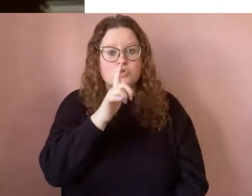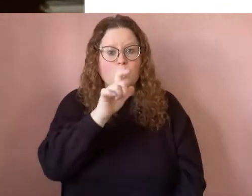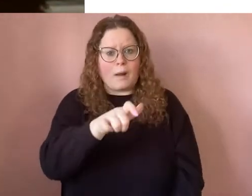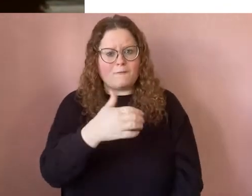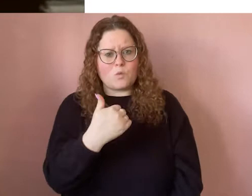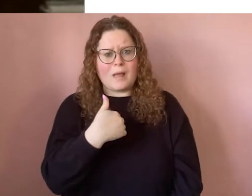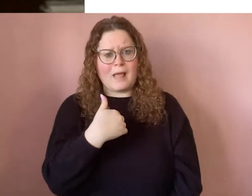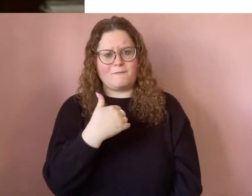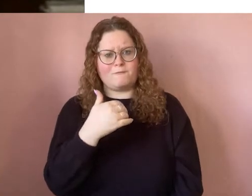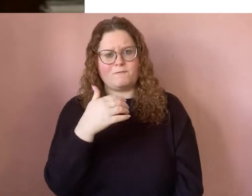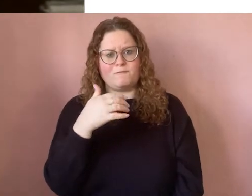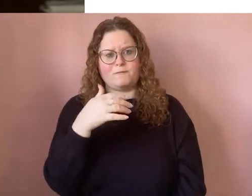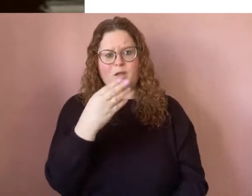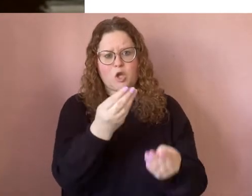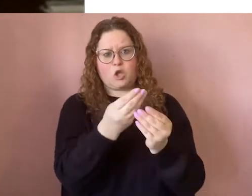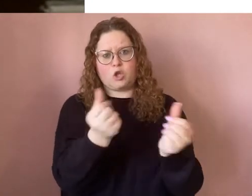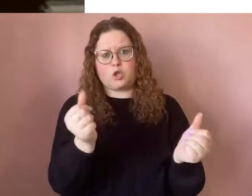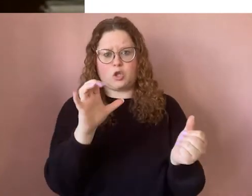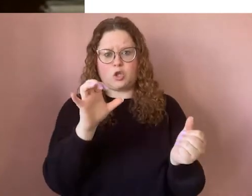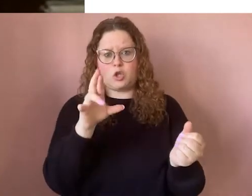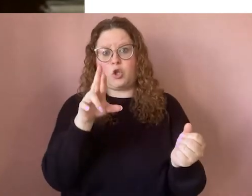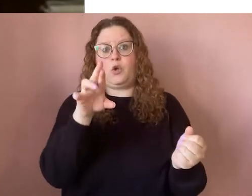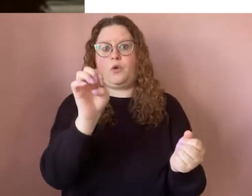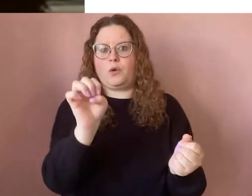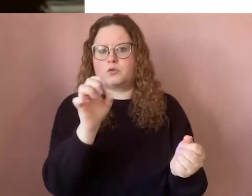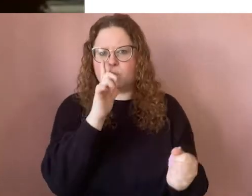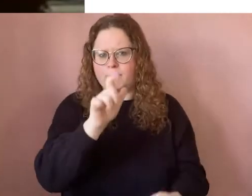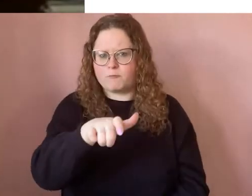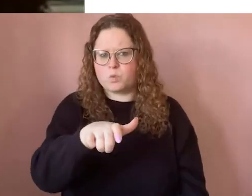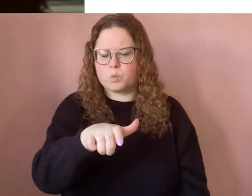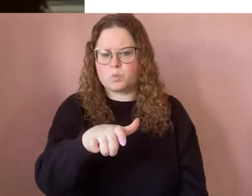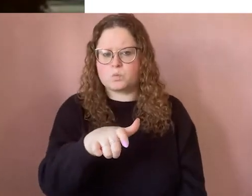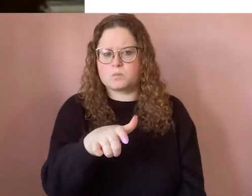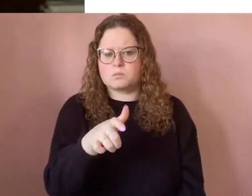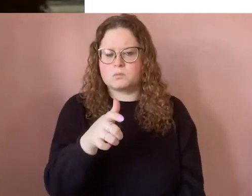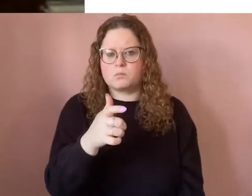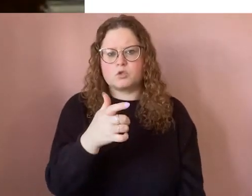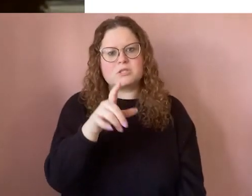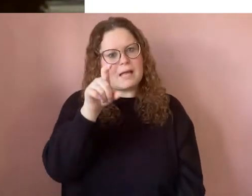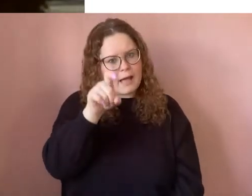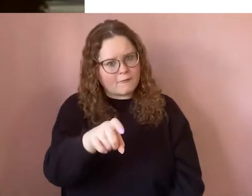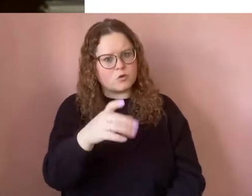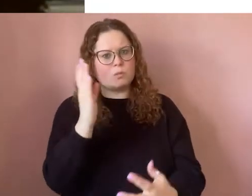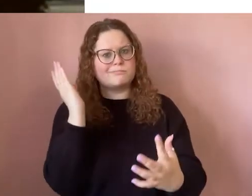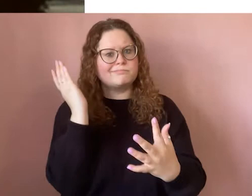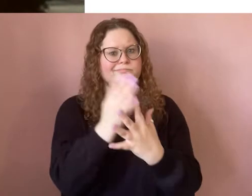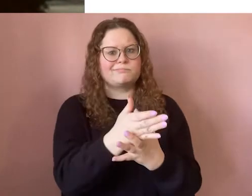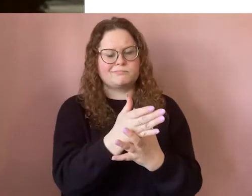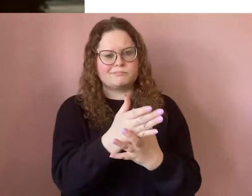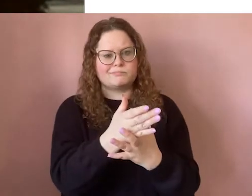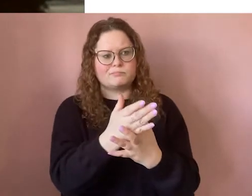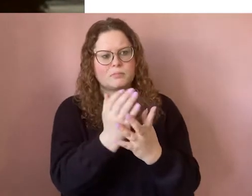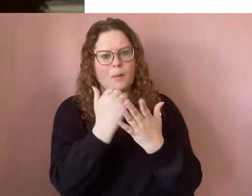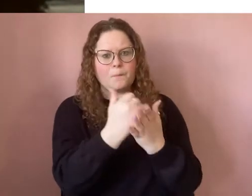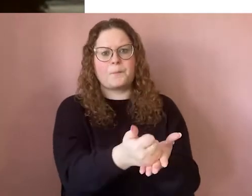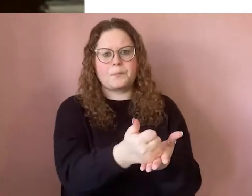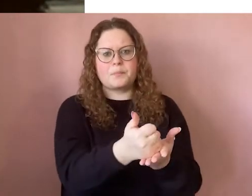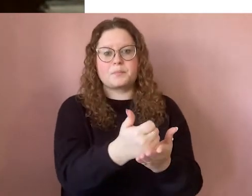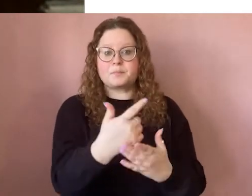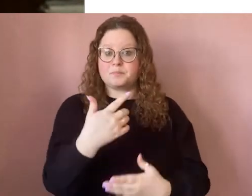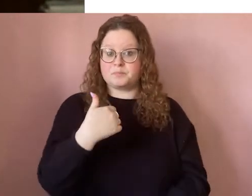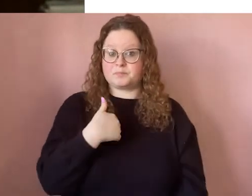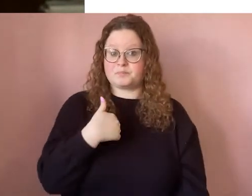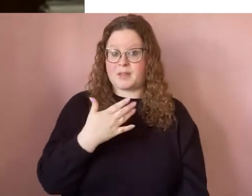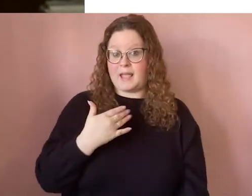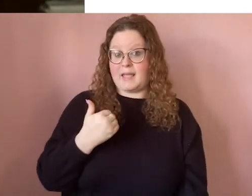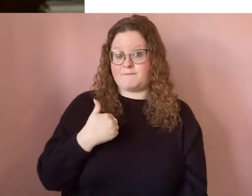cure for the illness to deal with those things and to prevent these conditions. I live with asthma. When I